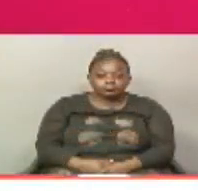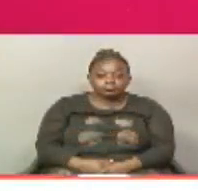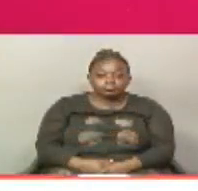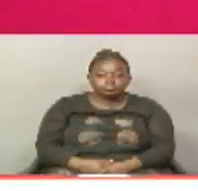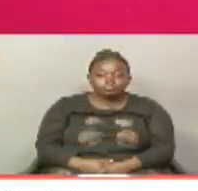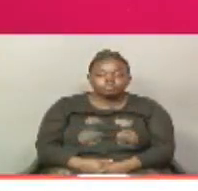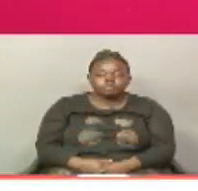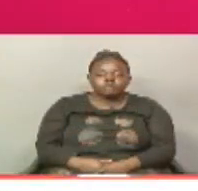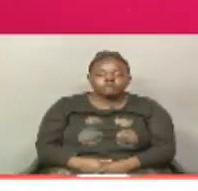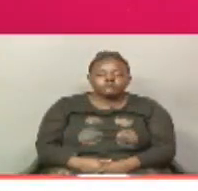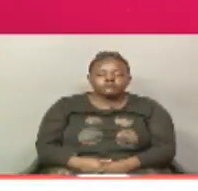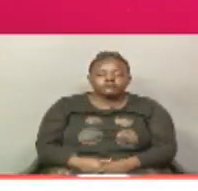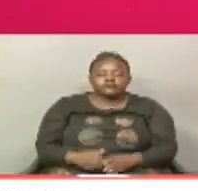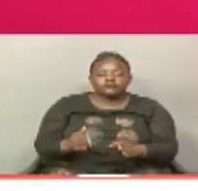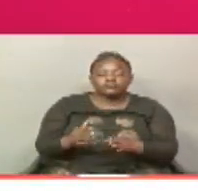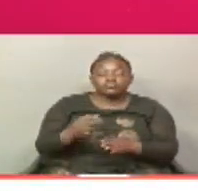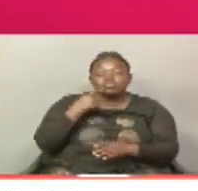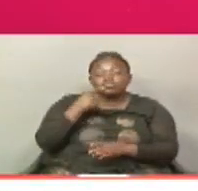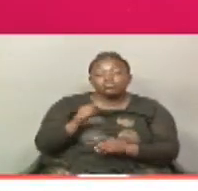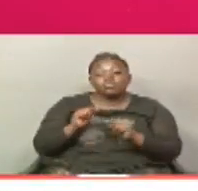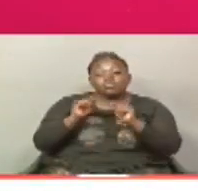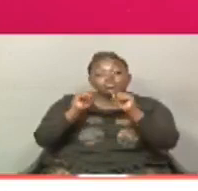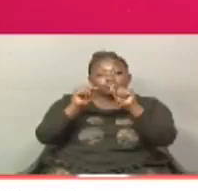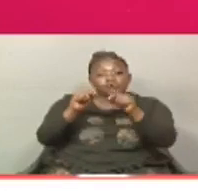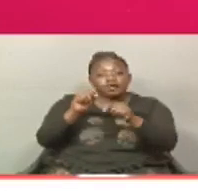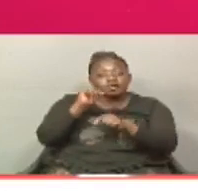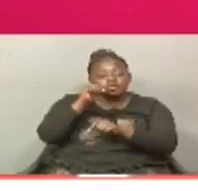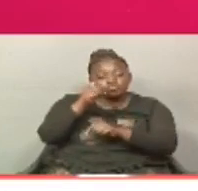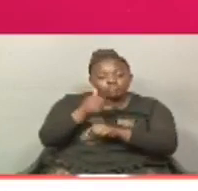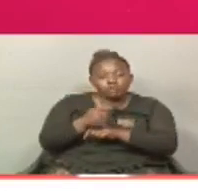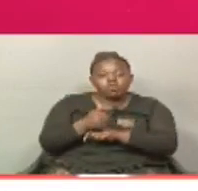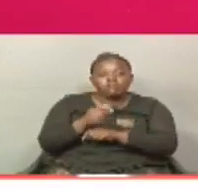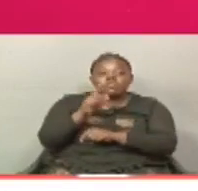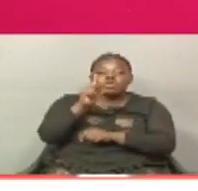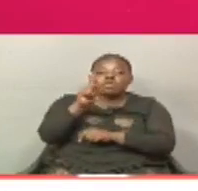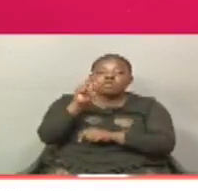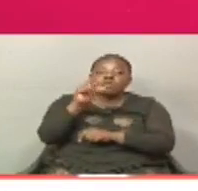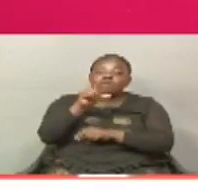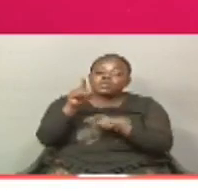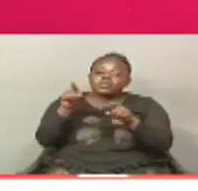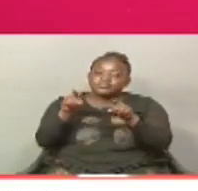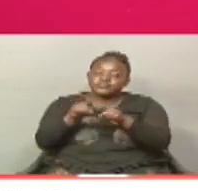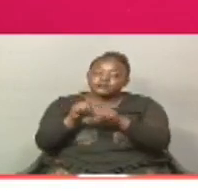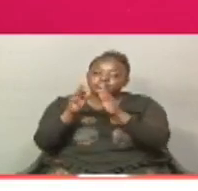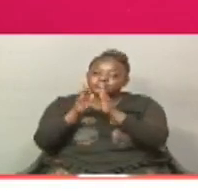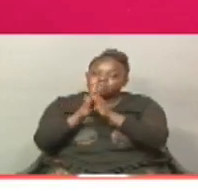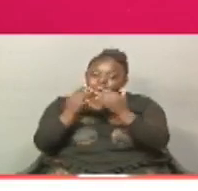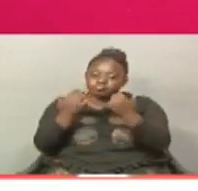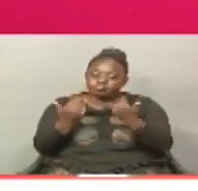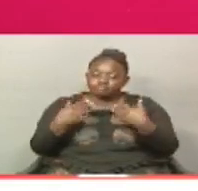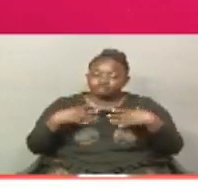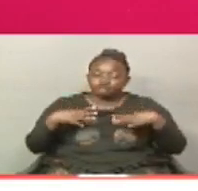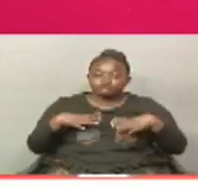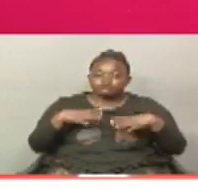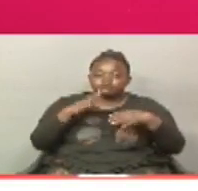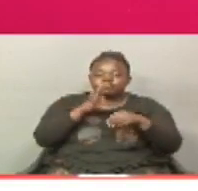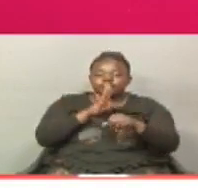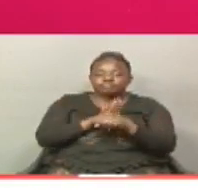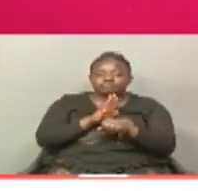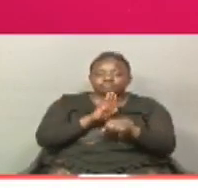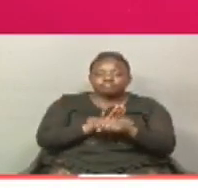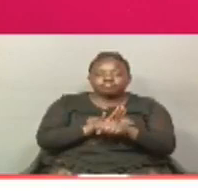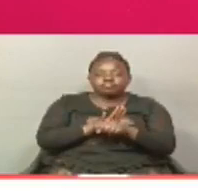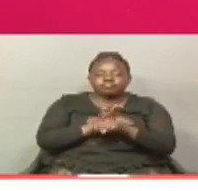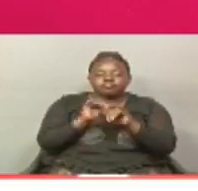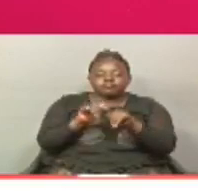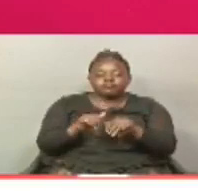Munafata nagenda ku kkololo okyalina yakadde olunaku olw'enkya n'olunaku olwa Sunday. Kkiriza tusooke tuwummulemu tukyalina amawulire amalala mangi